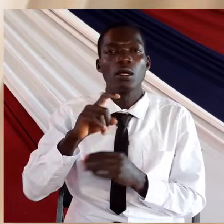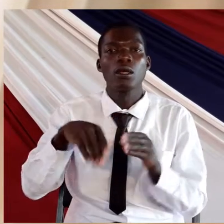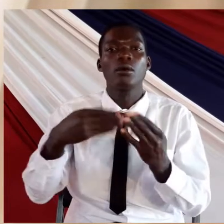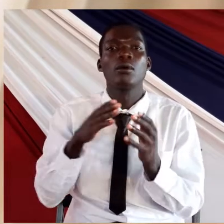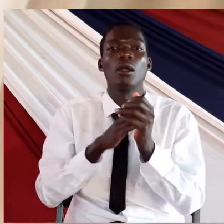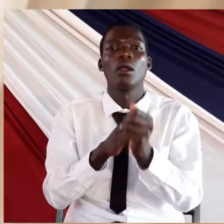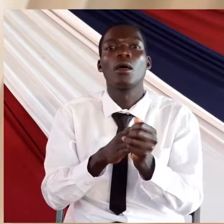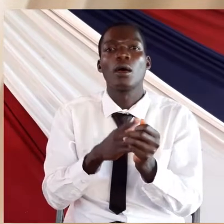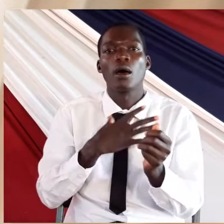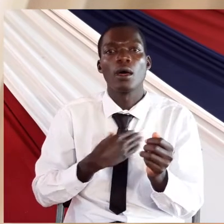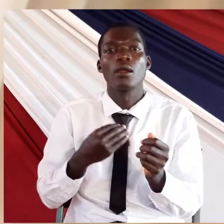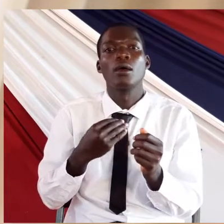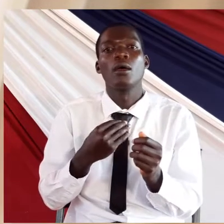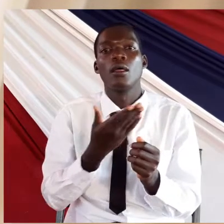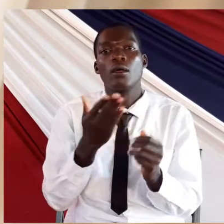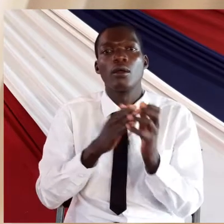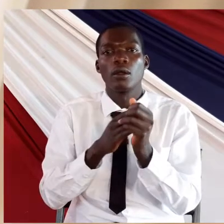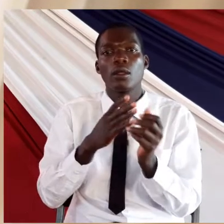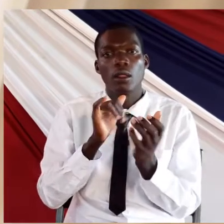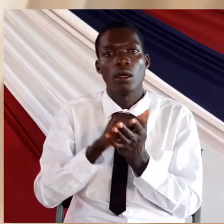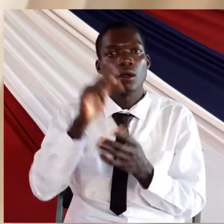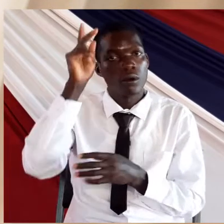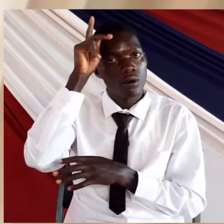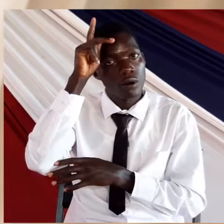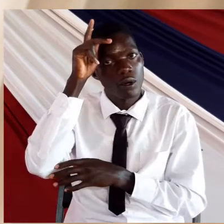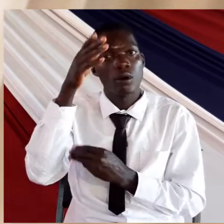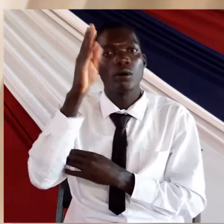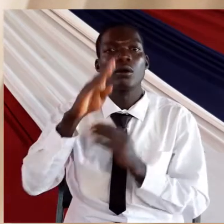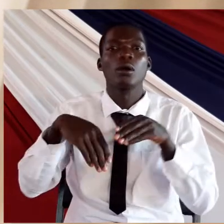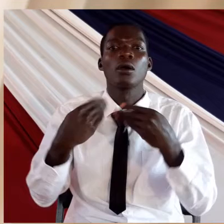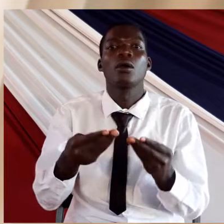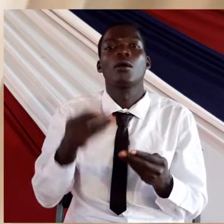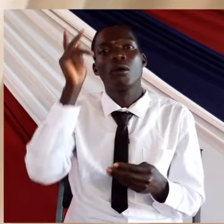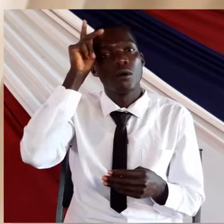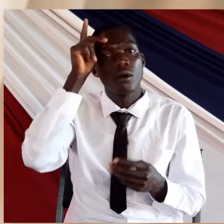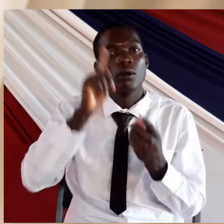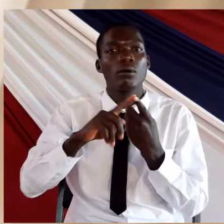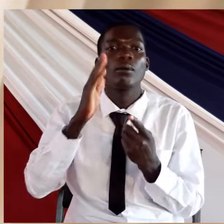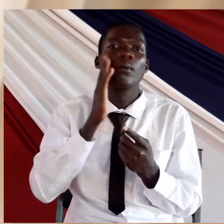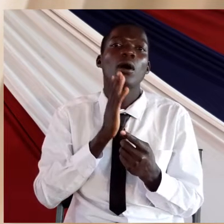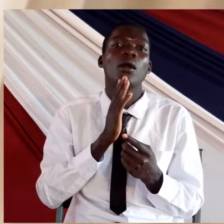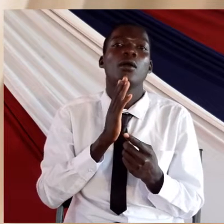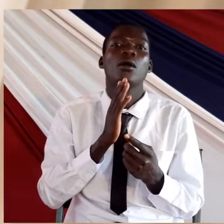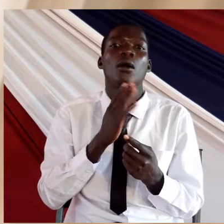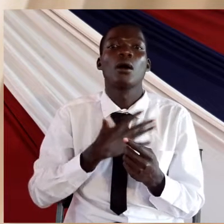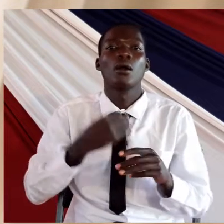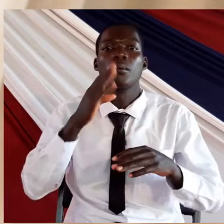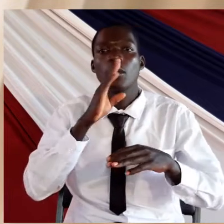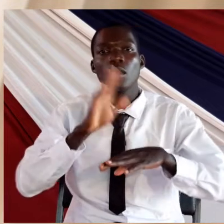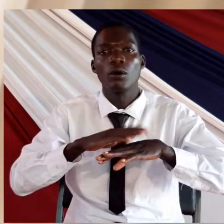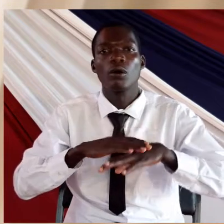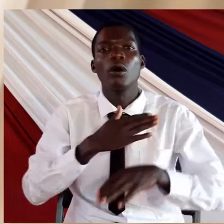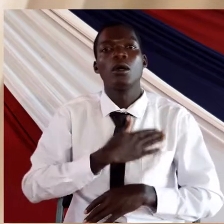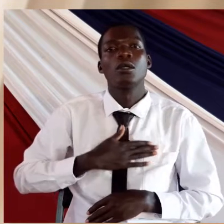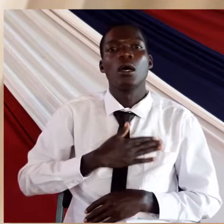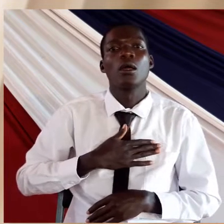misguided. Yes. And is misled. Yes. And that knowledge, God in giving knowledge to men to yes. even become good scientists,